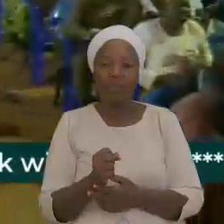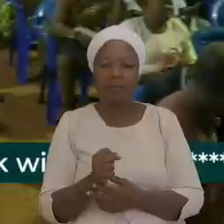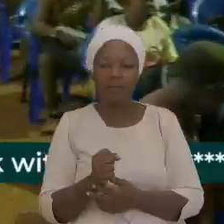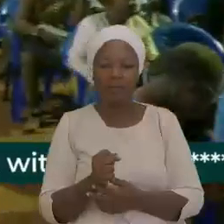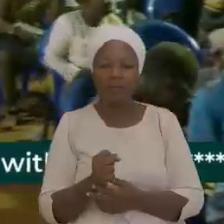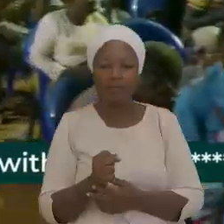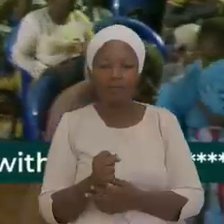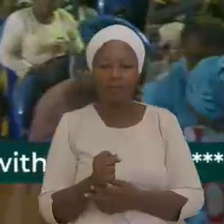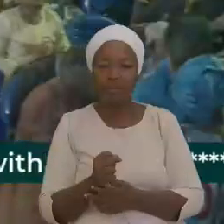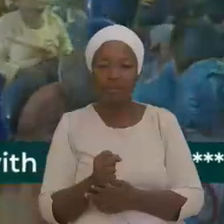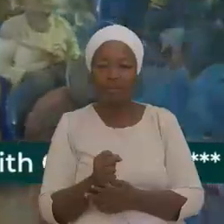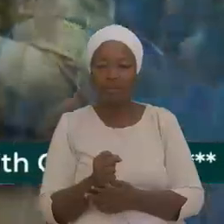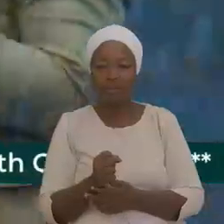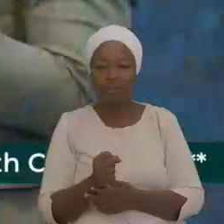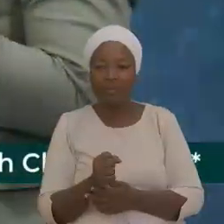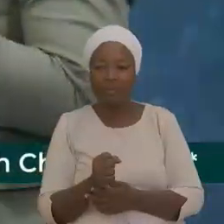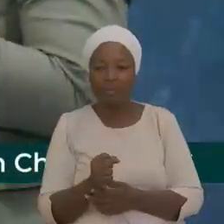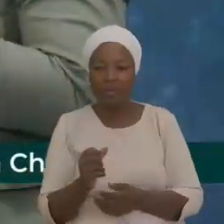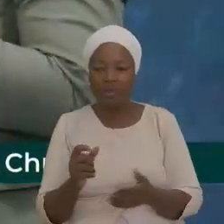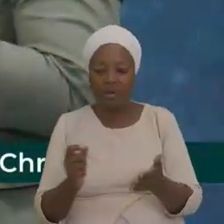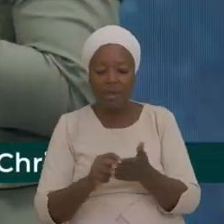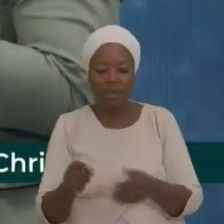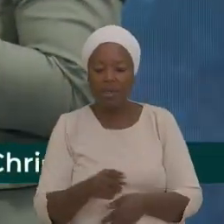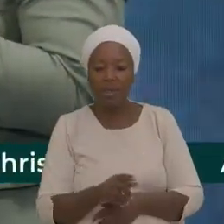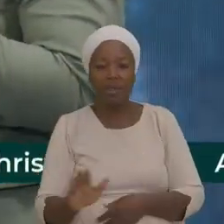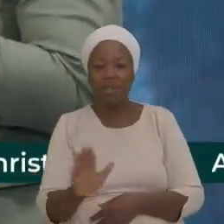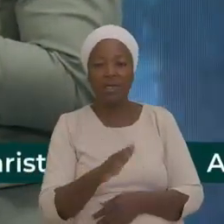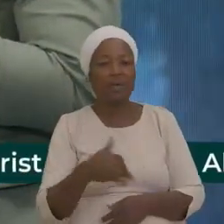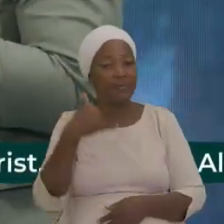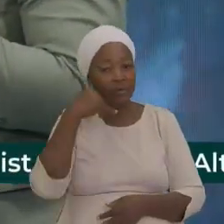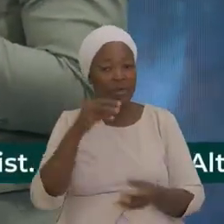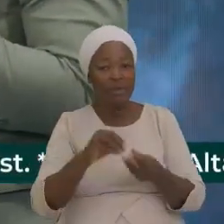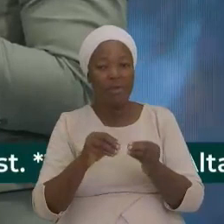And write their telephone number.